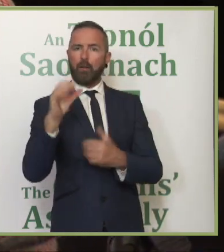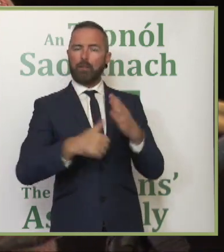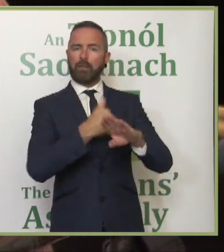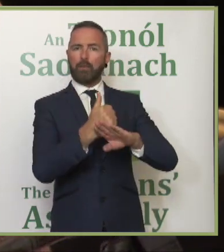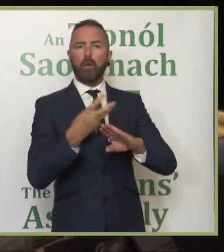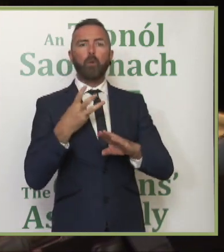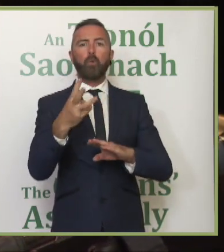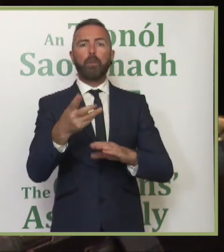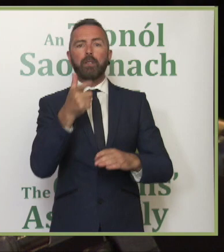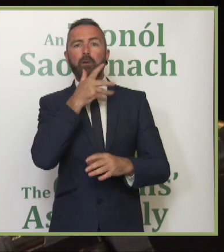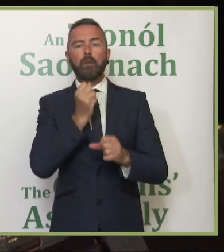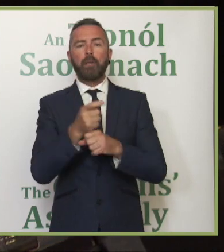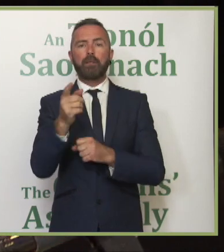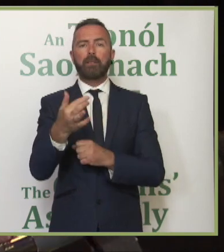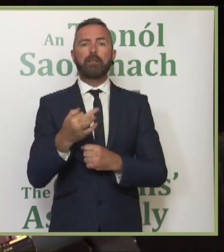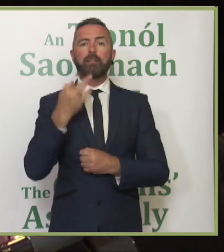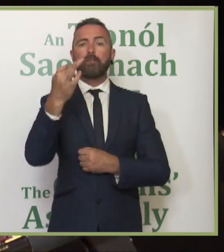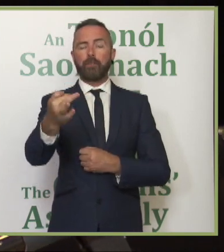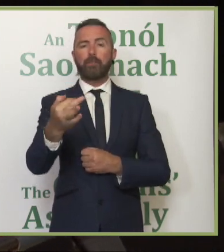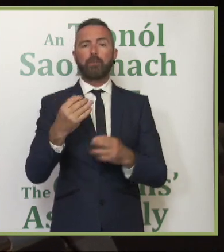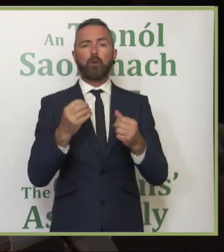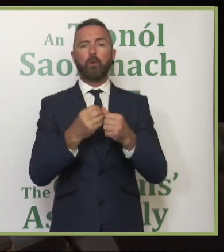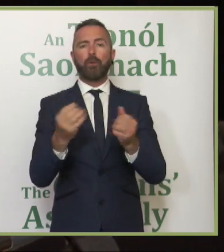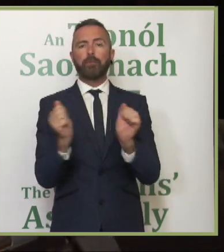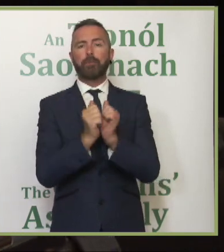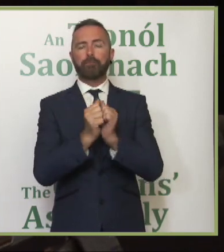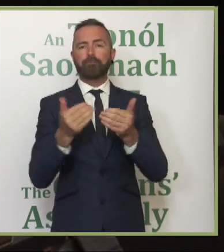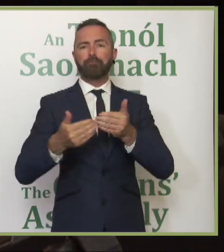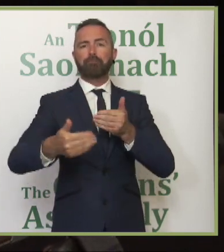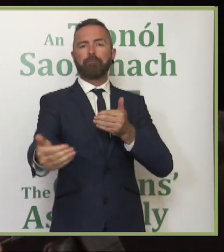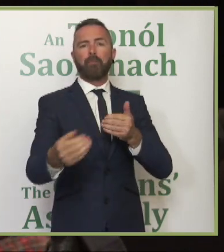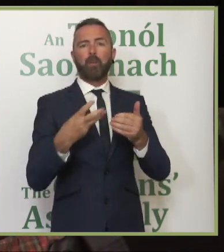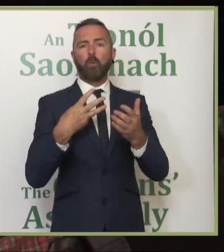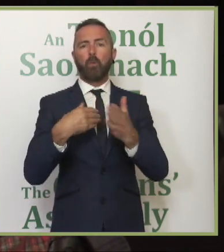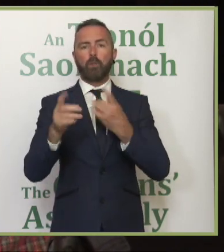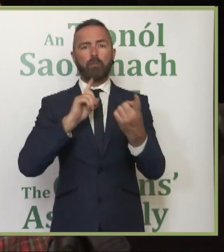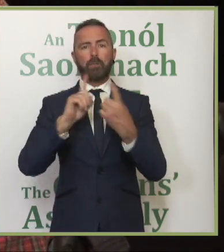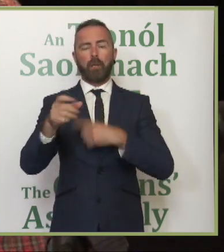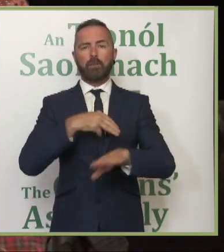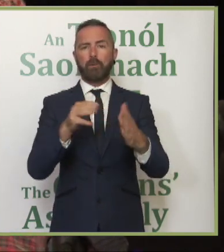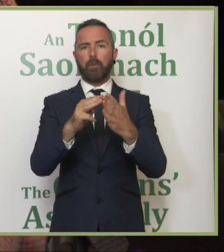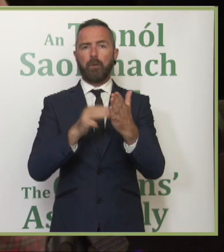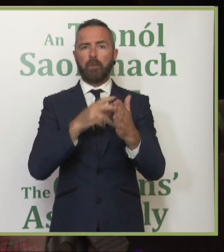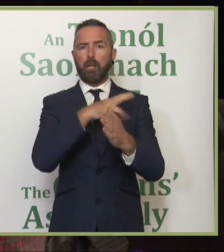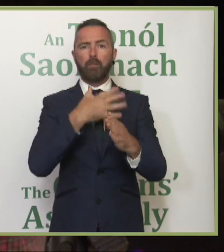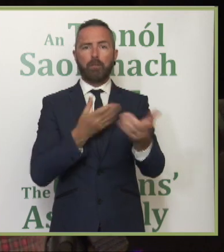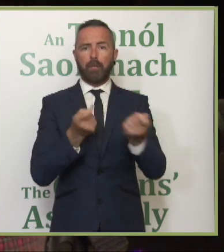be something that we'll be talking about at previous sessions as to what the response to the problem is, and it's not just about treatment or